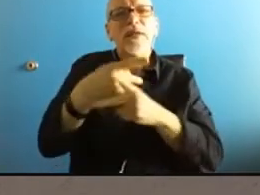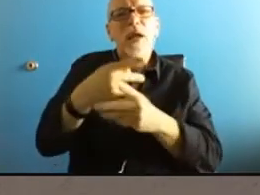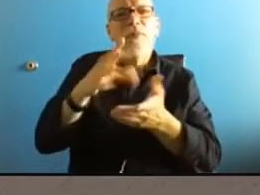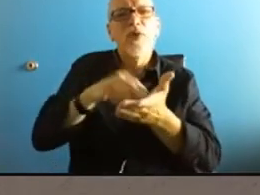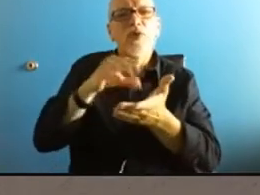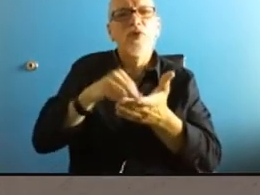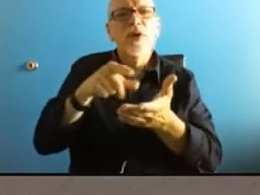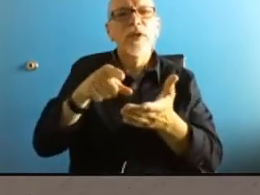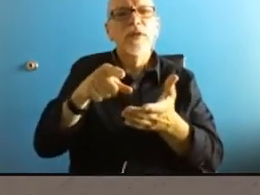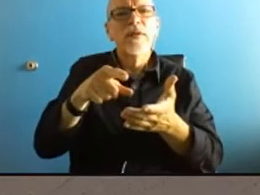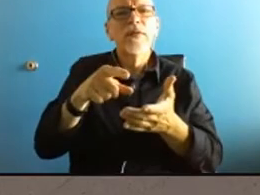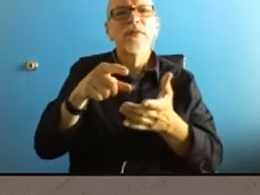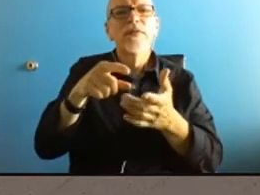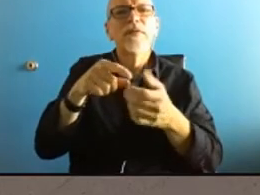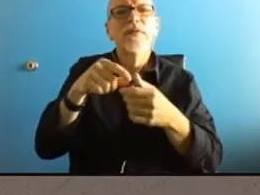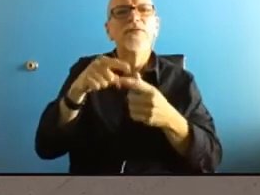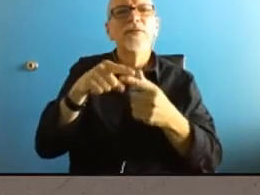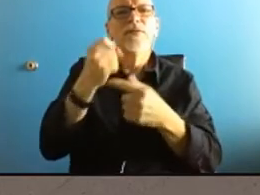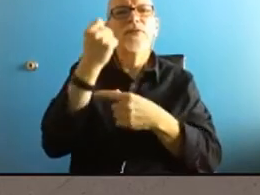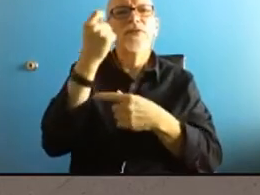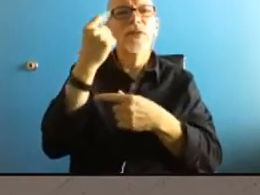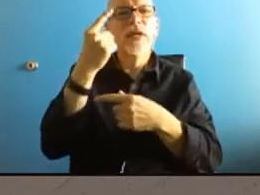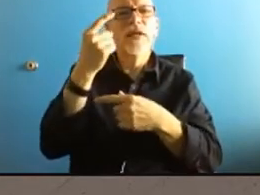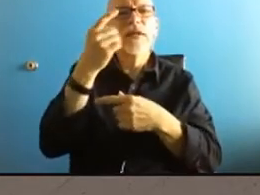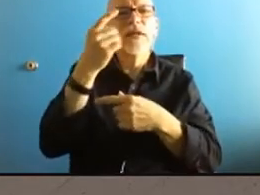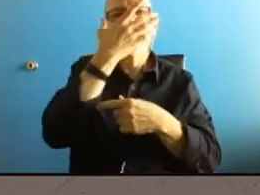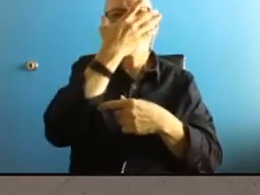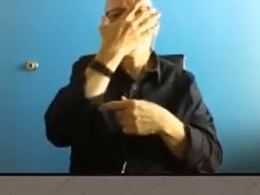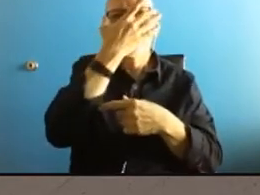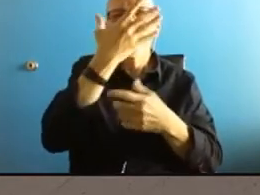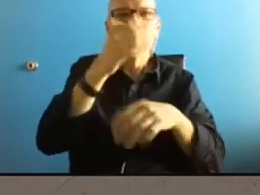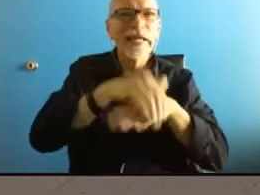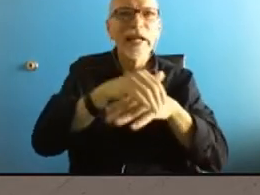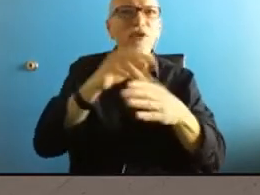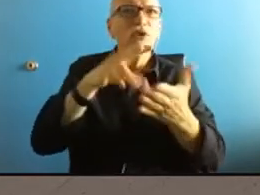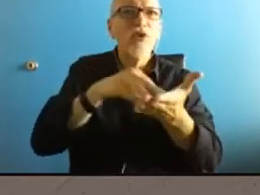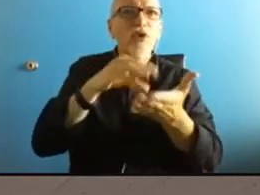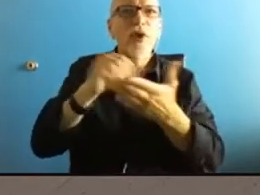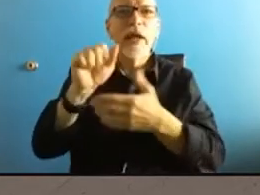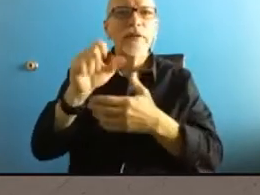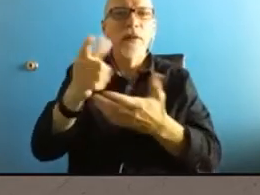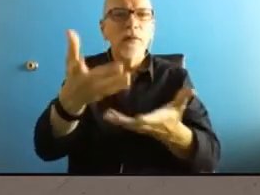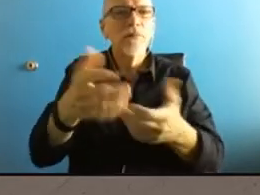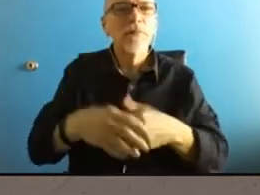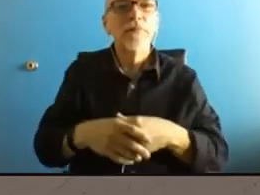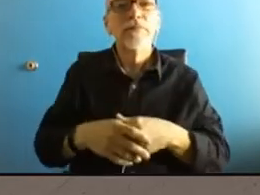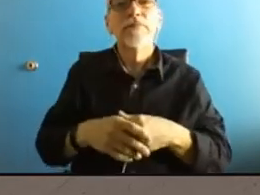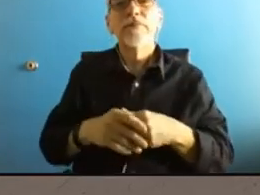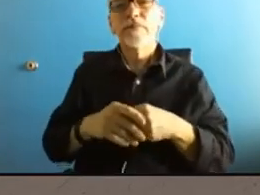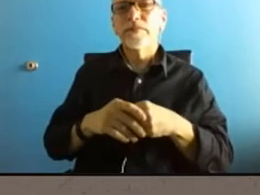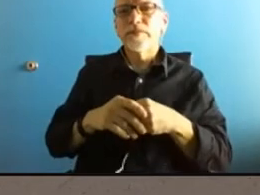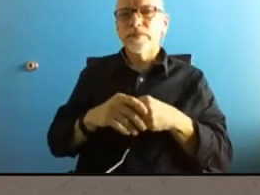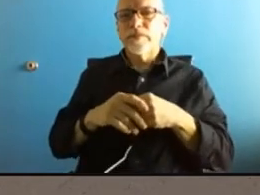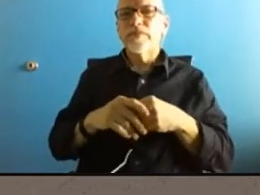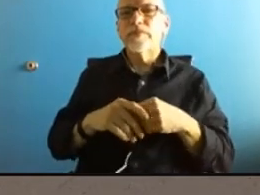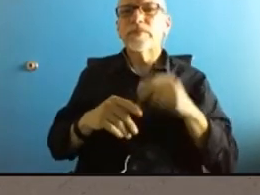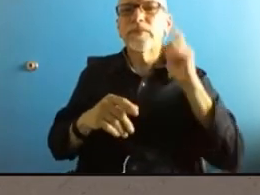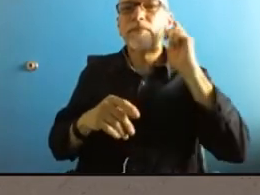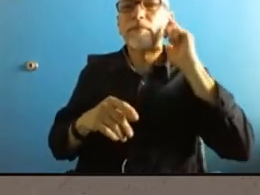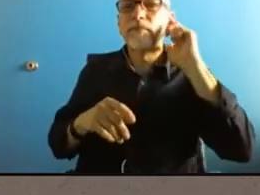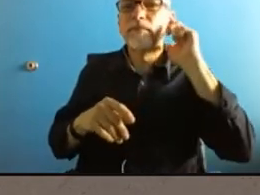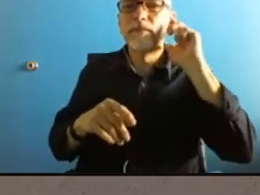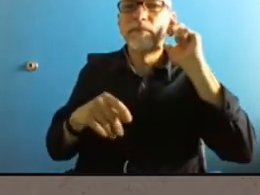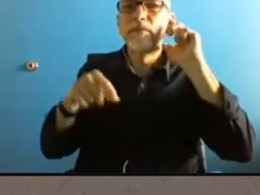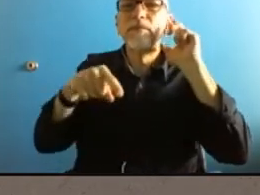to, understand, English learning and ASL? So this is what is always the